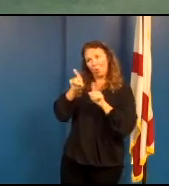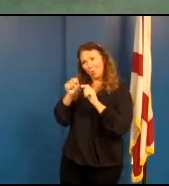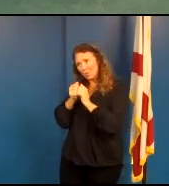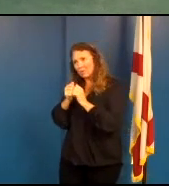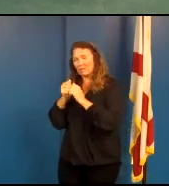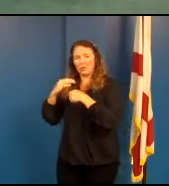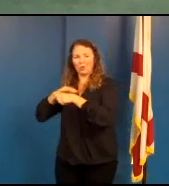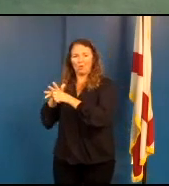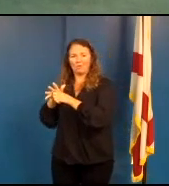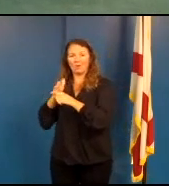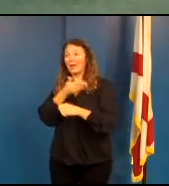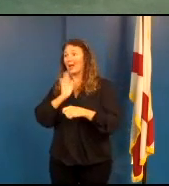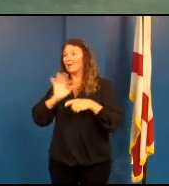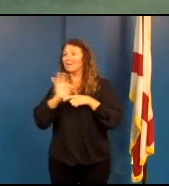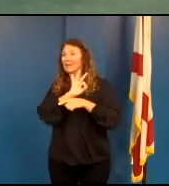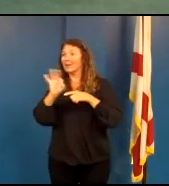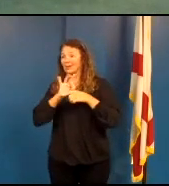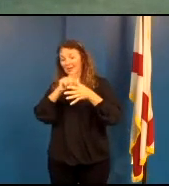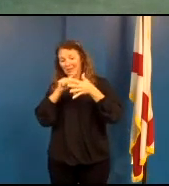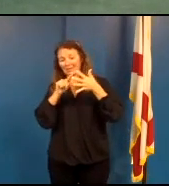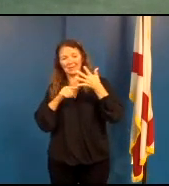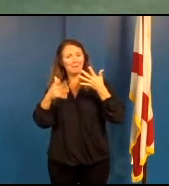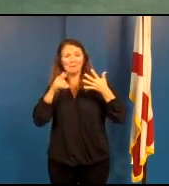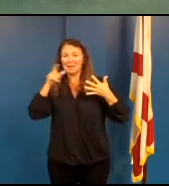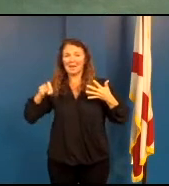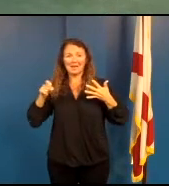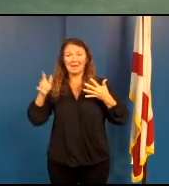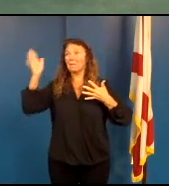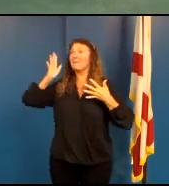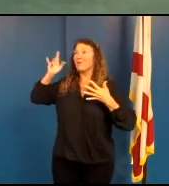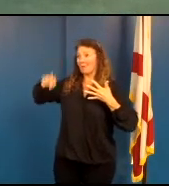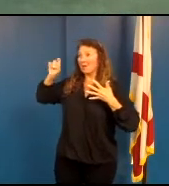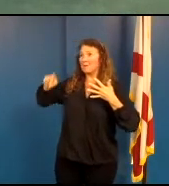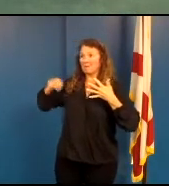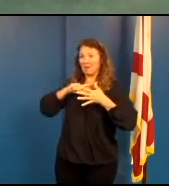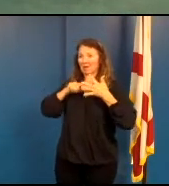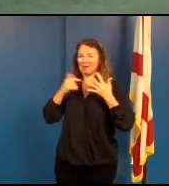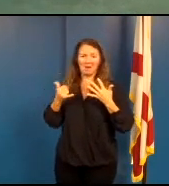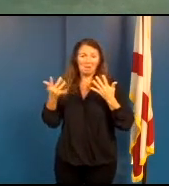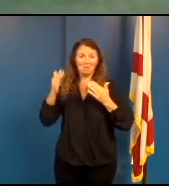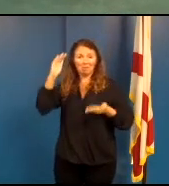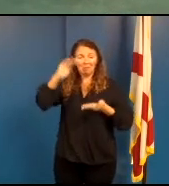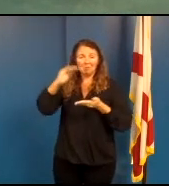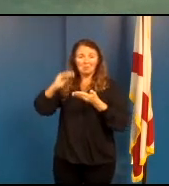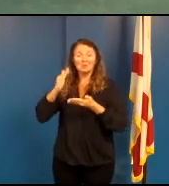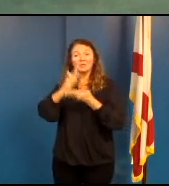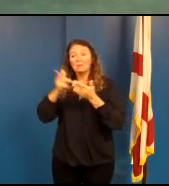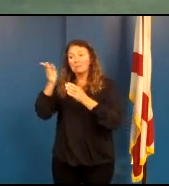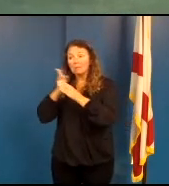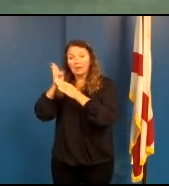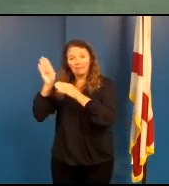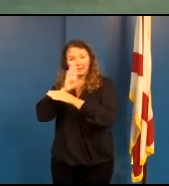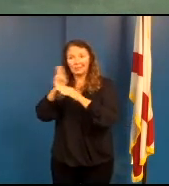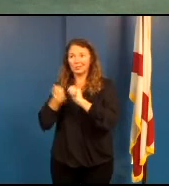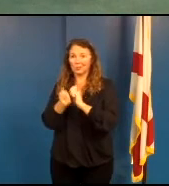of the functionalities that we have may not be needed as they were in the past. And as with many major businesses, people are making